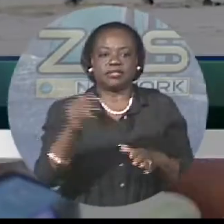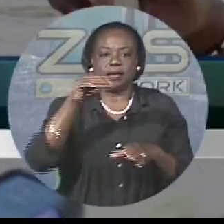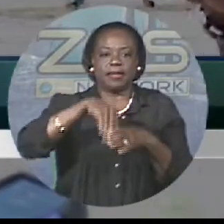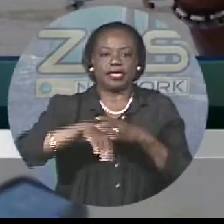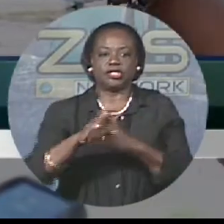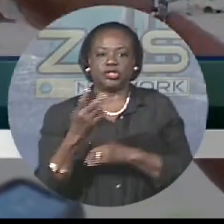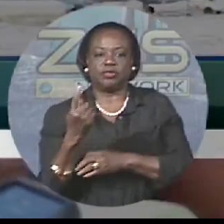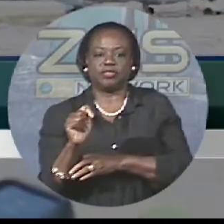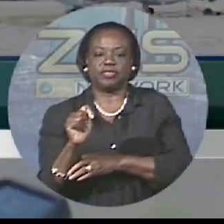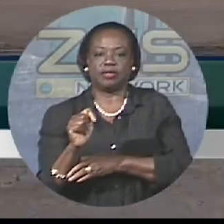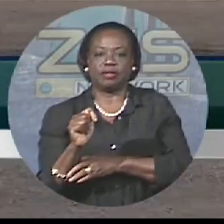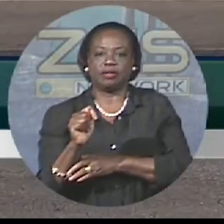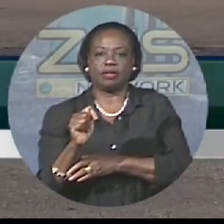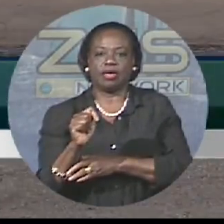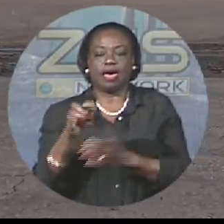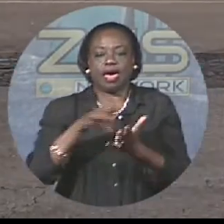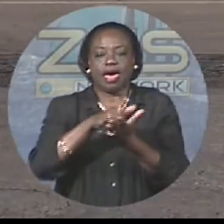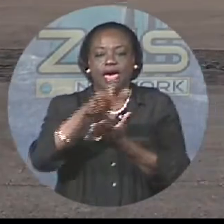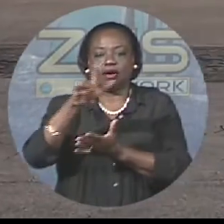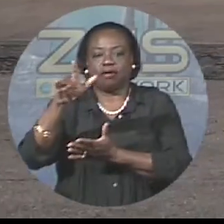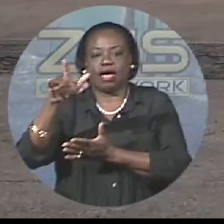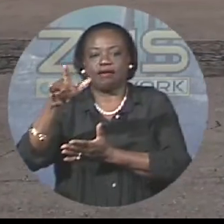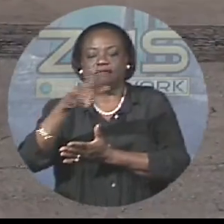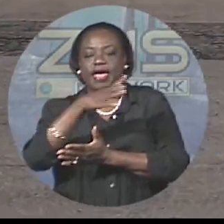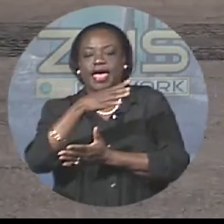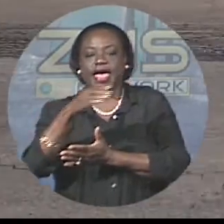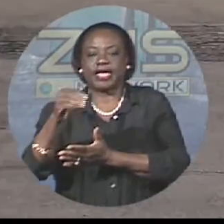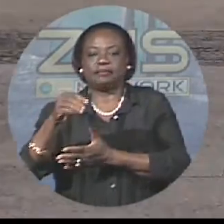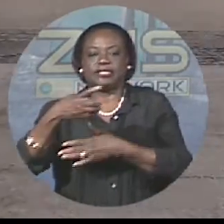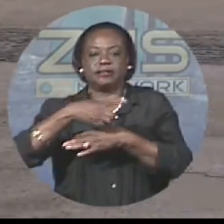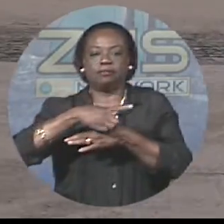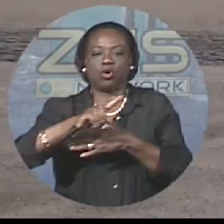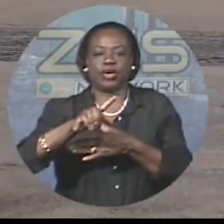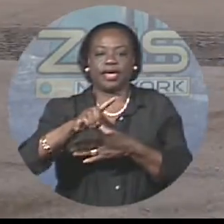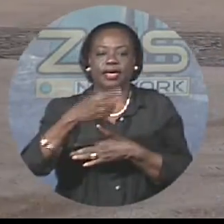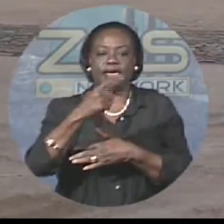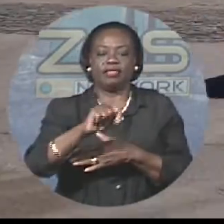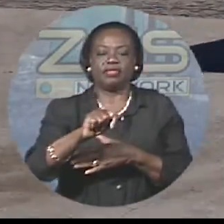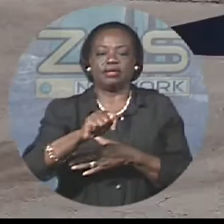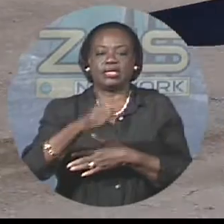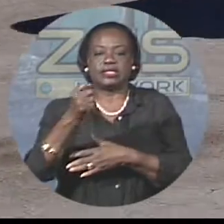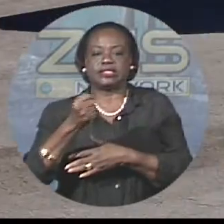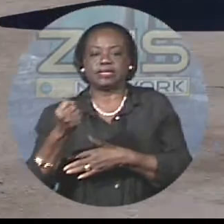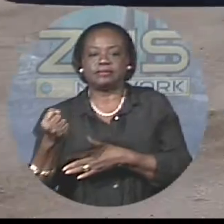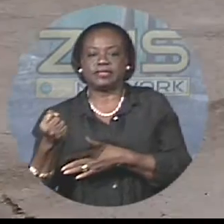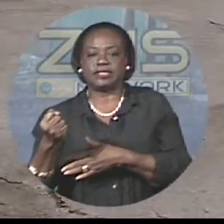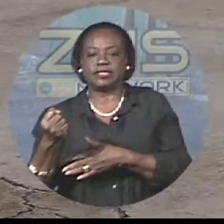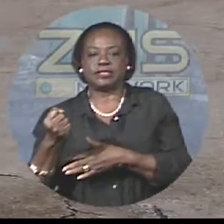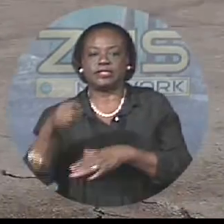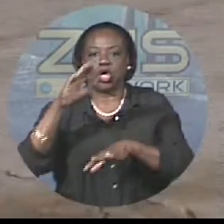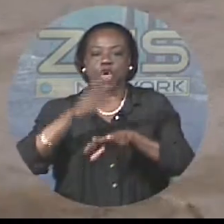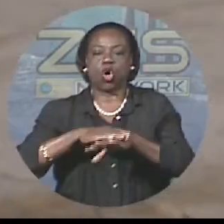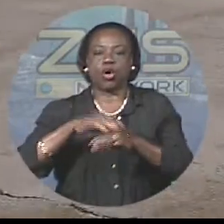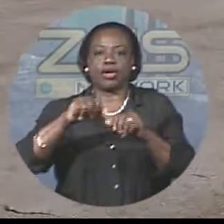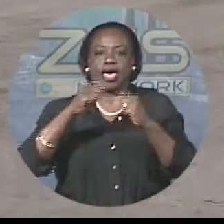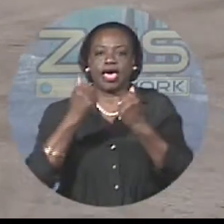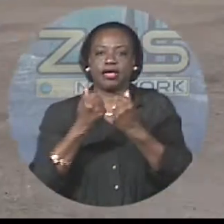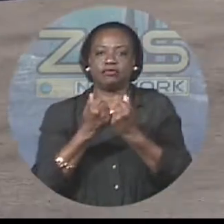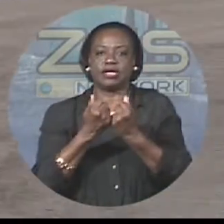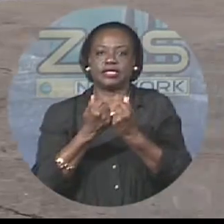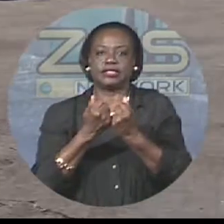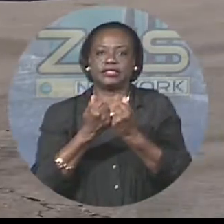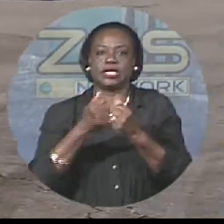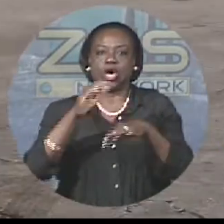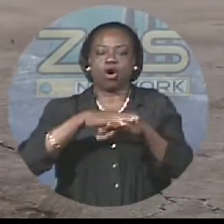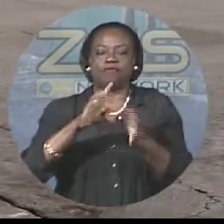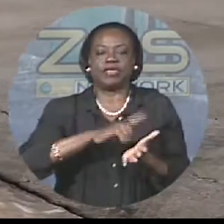the aircraft, and they're going to be deploying the substance on areas of the dump site